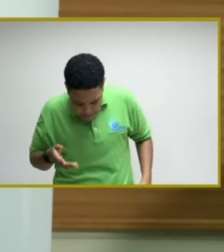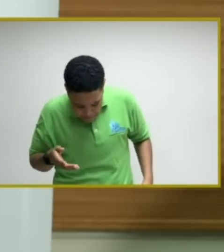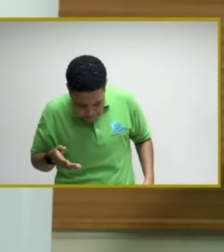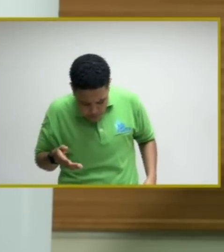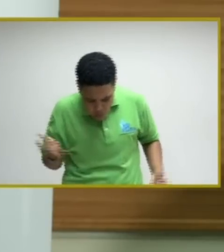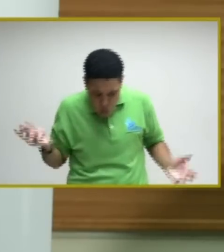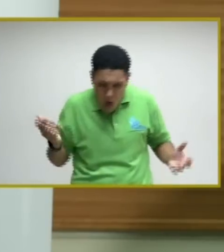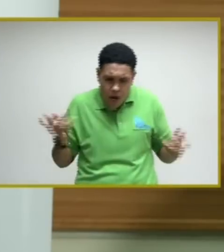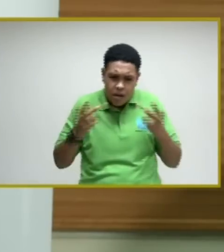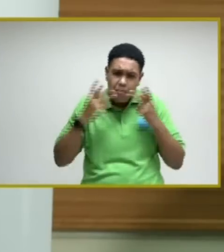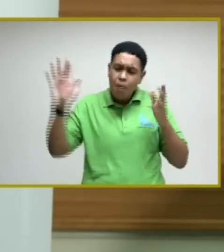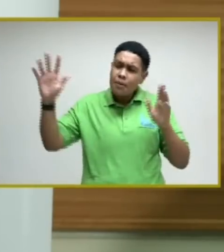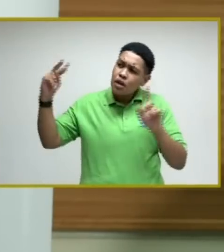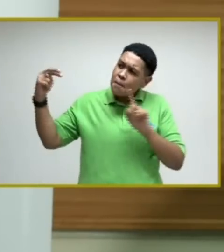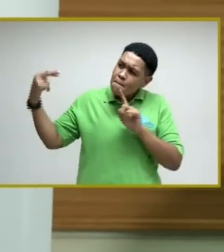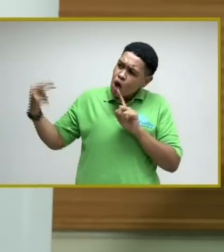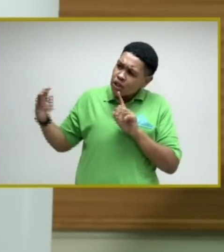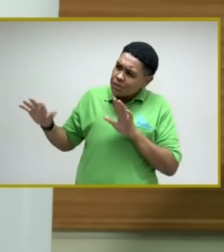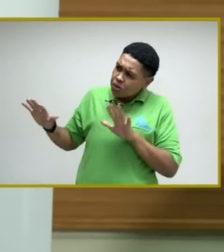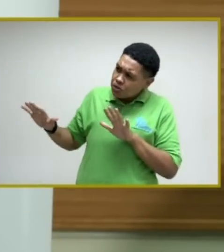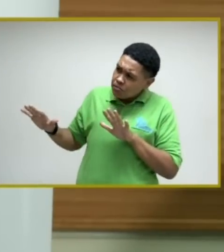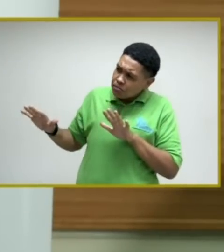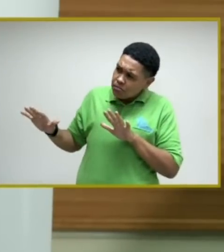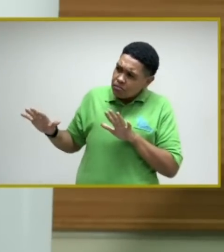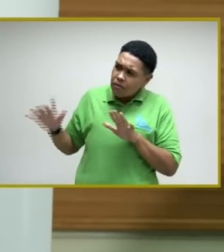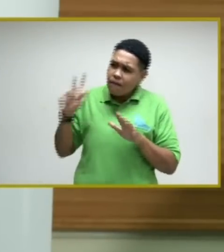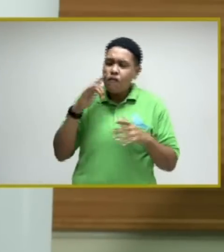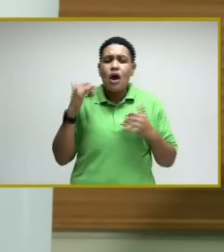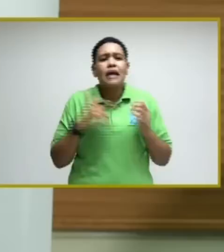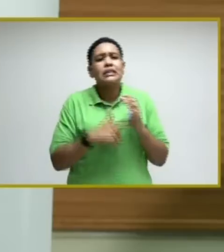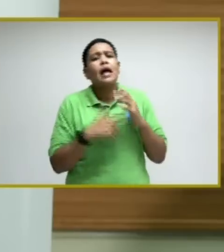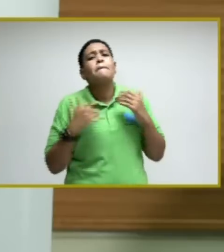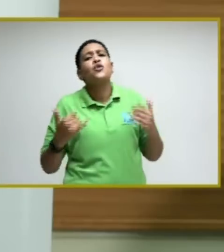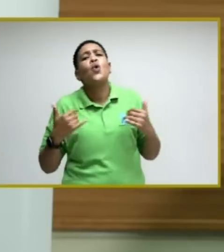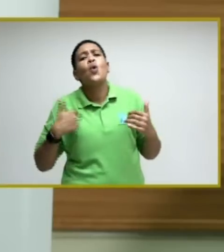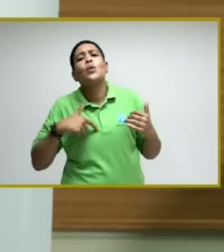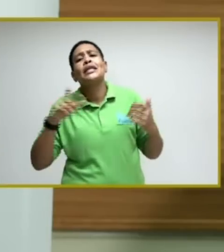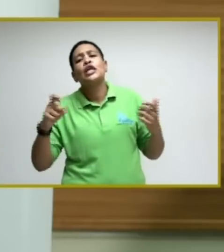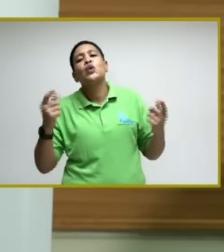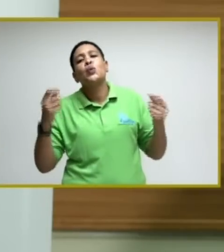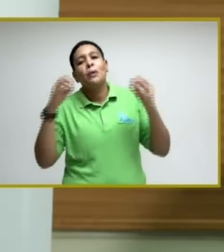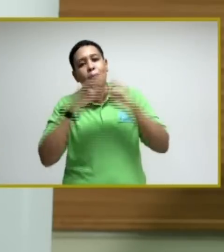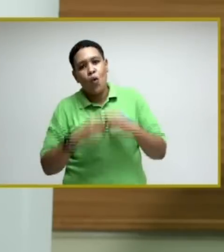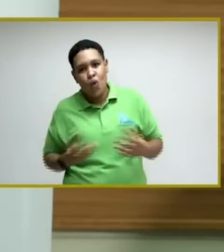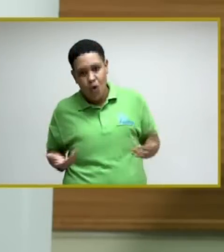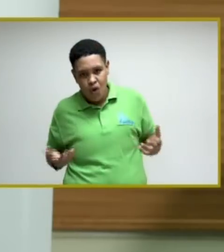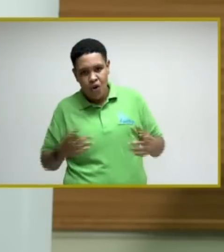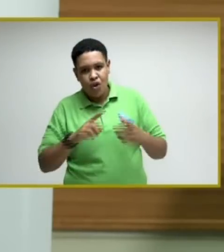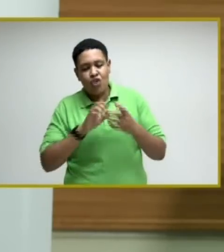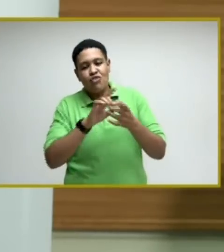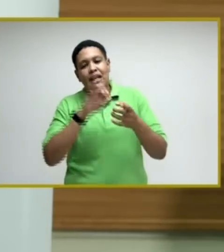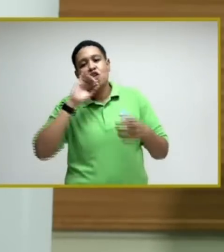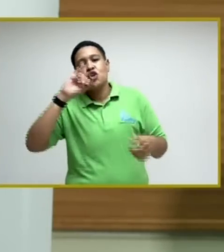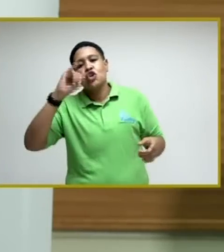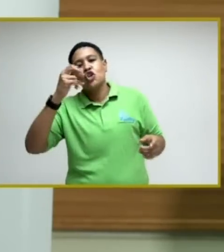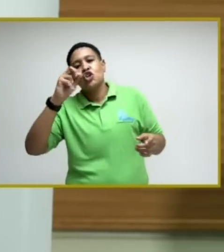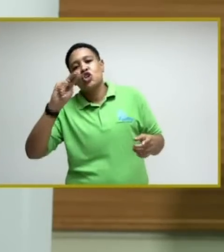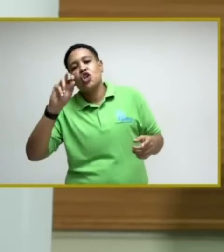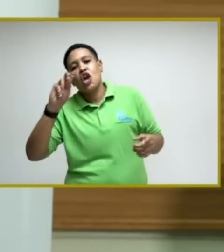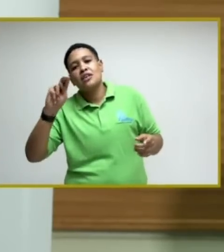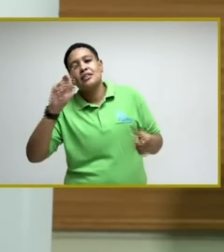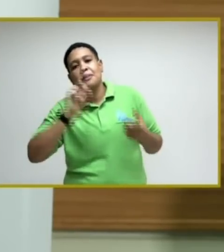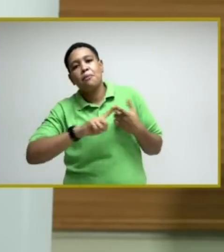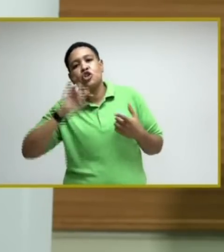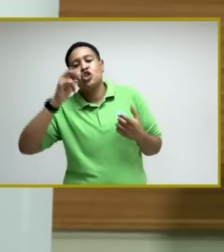what the public perception is. Right now, for example, we need to do more on the Johnson & Johnson vaccines